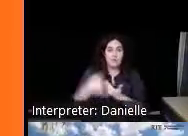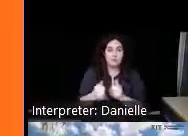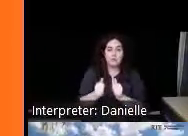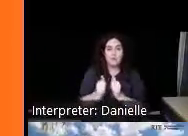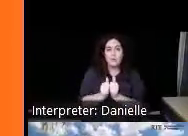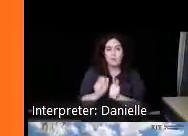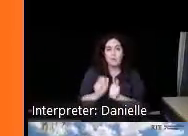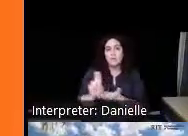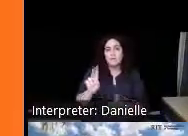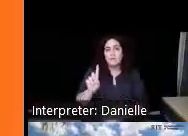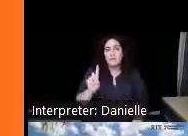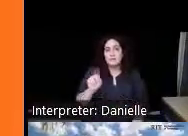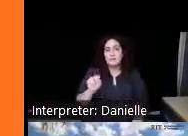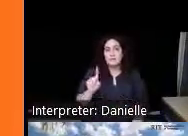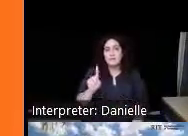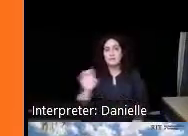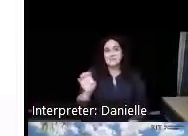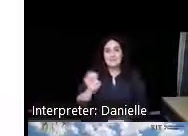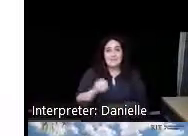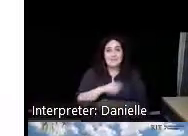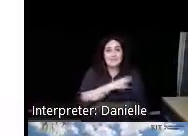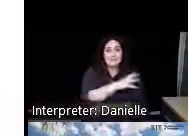in Scotland.